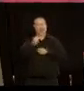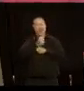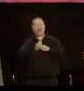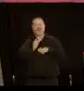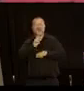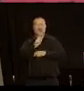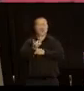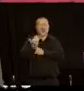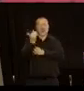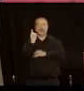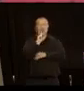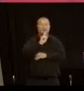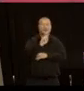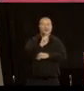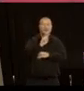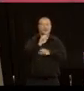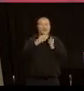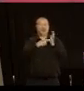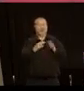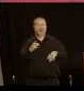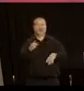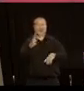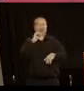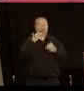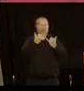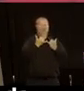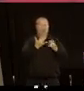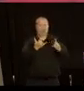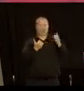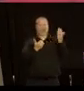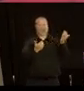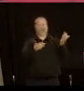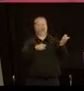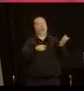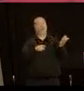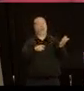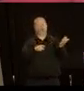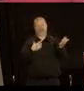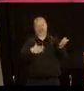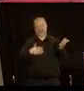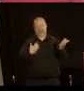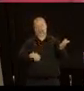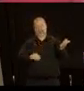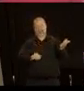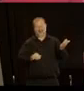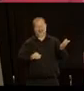there in the morning, we see this award, and of the